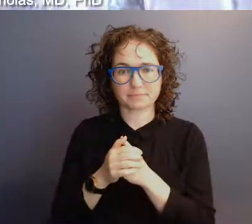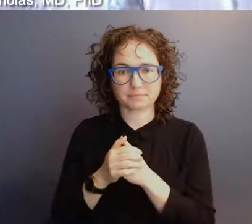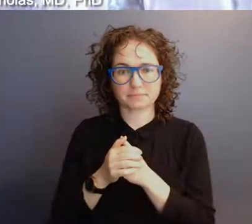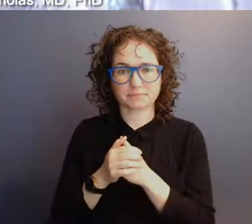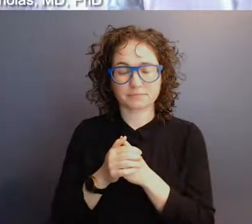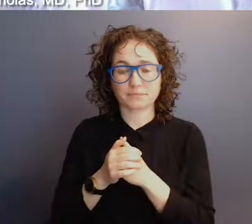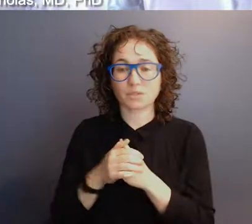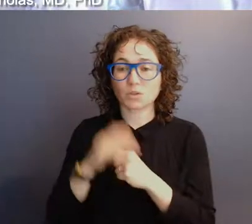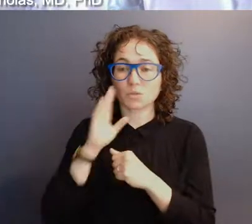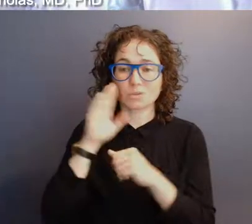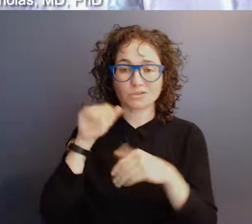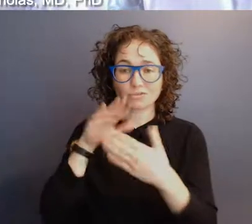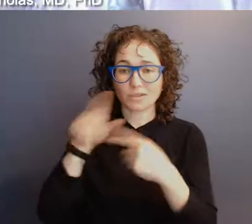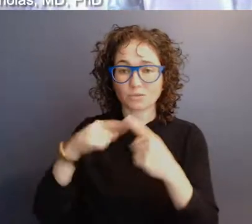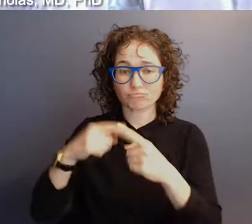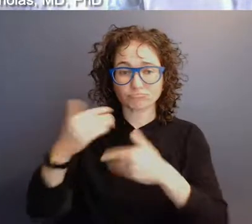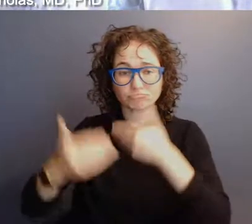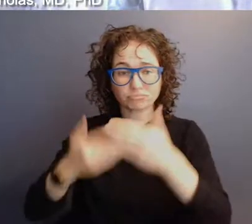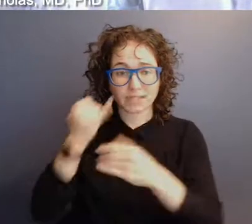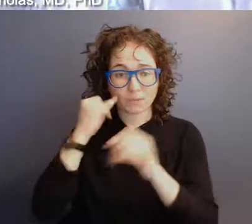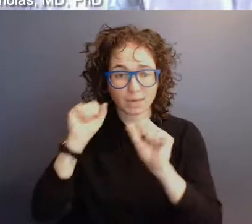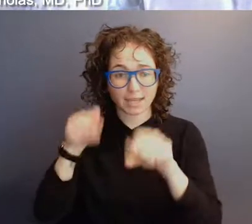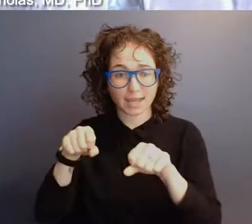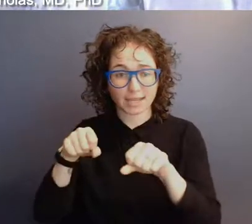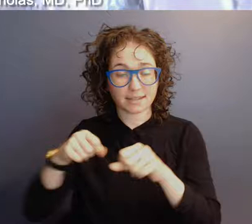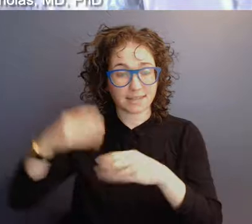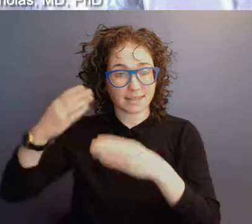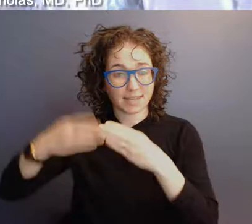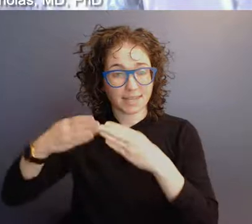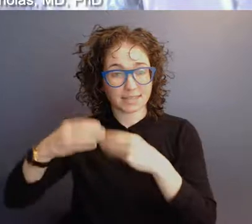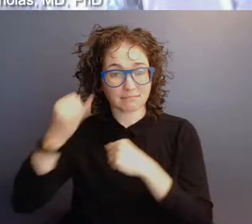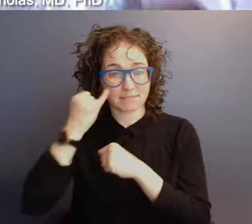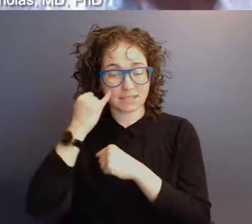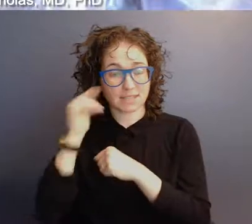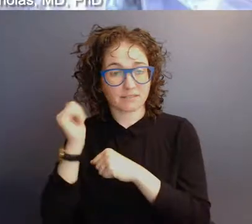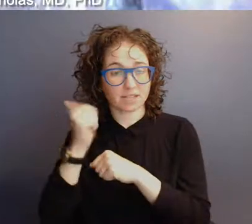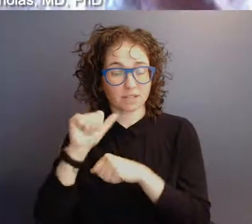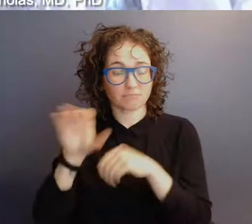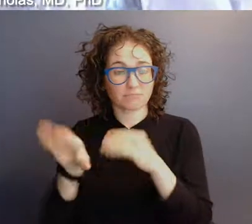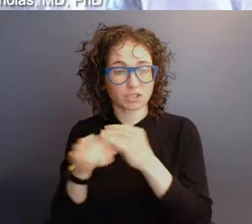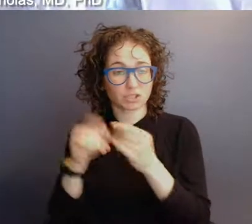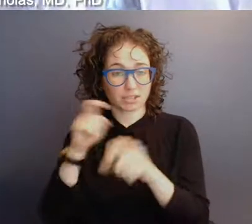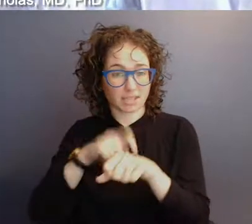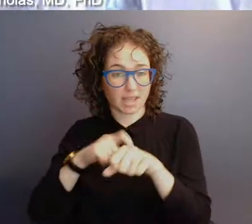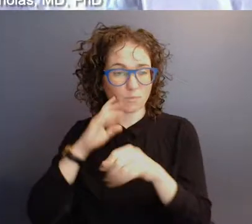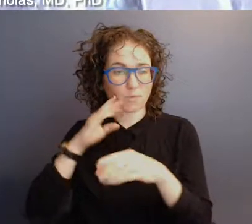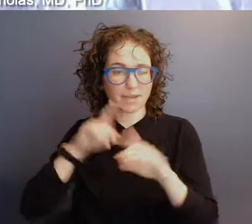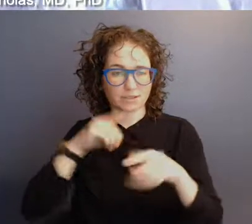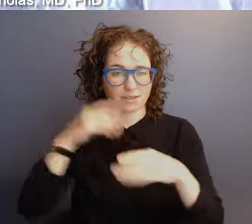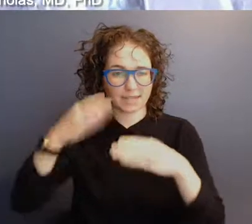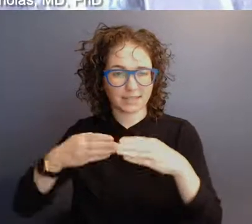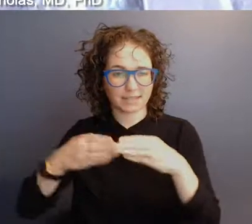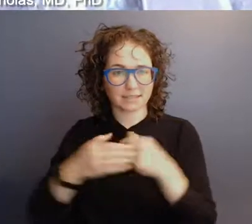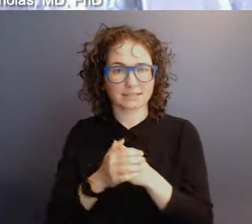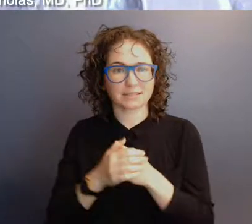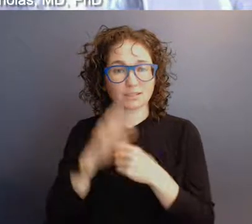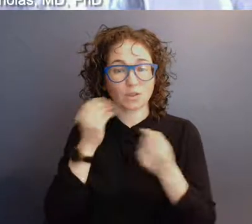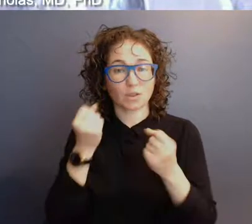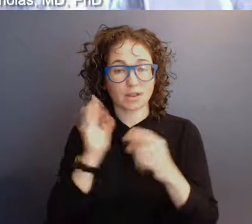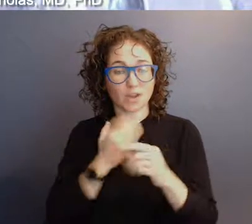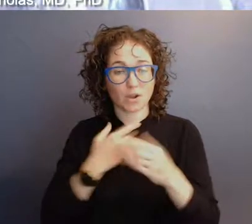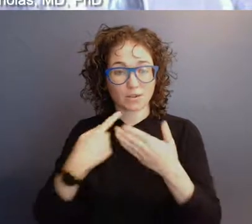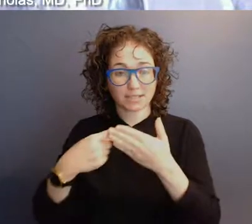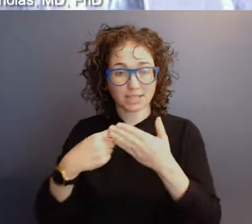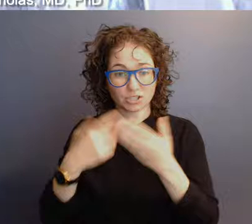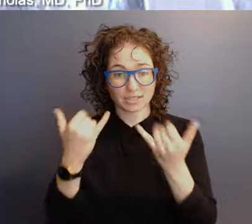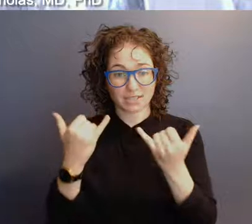as we go if we can, and then at the end, if we have additional time. Because a lot of our discussion today is going to be